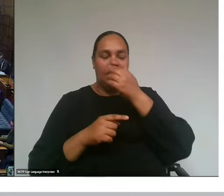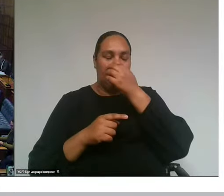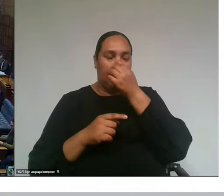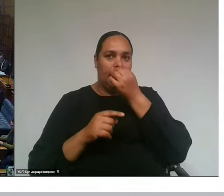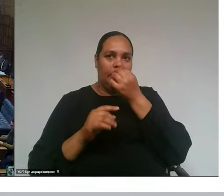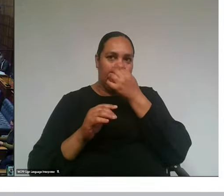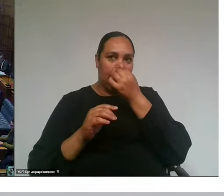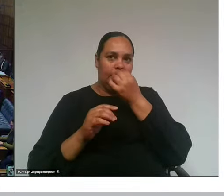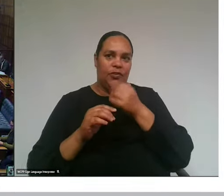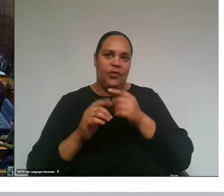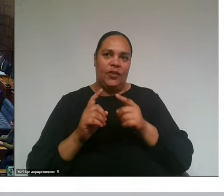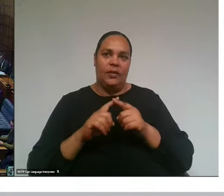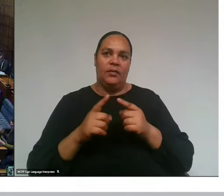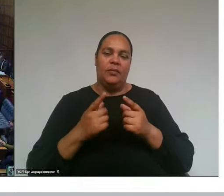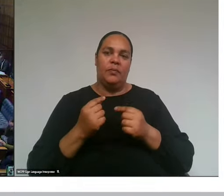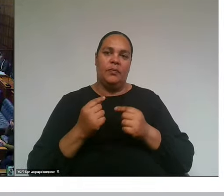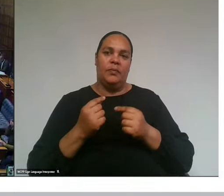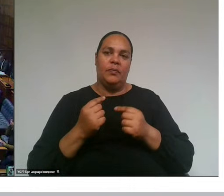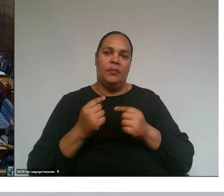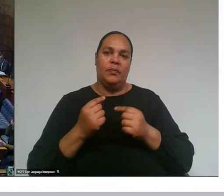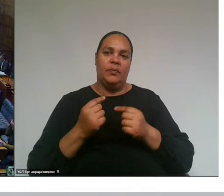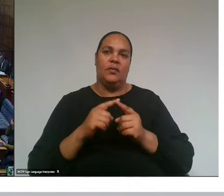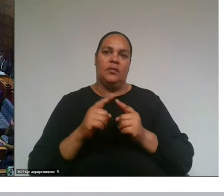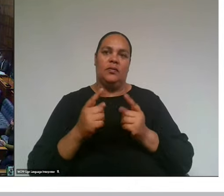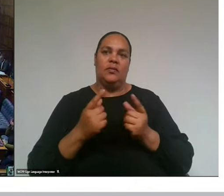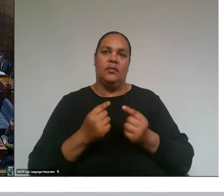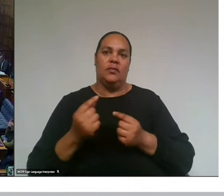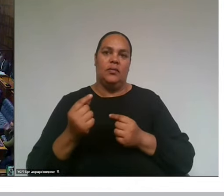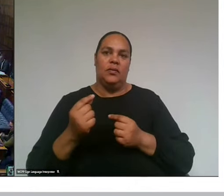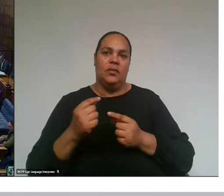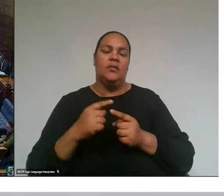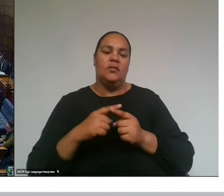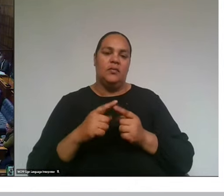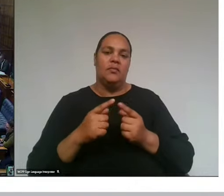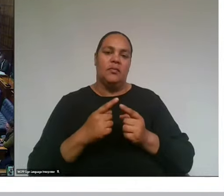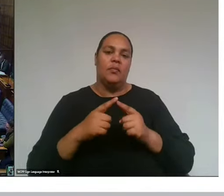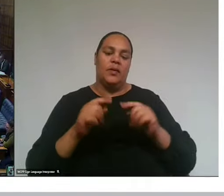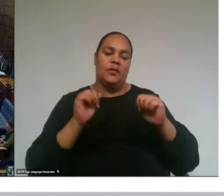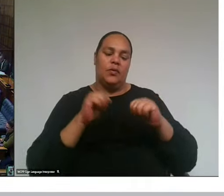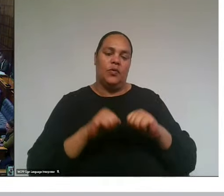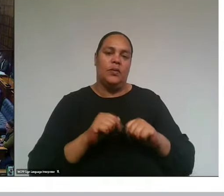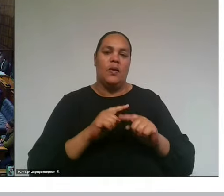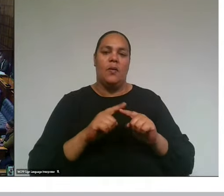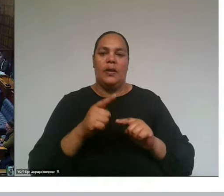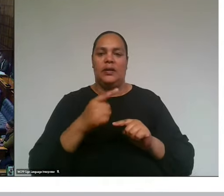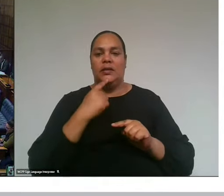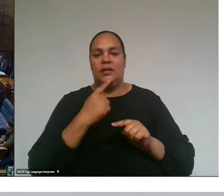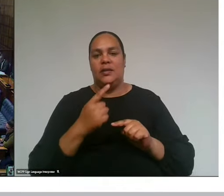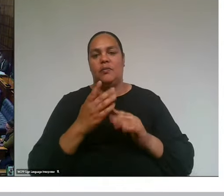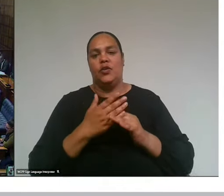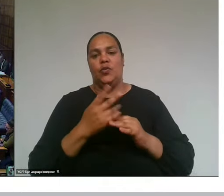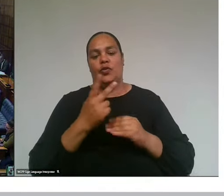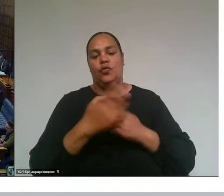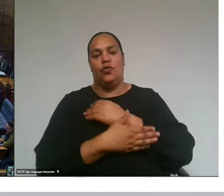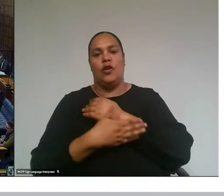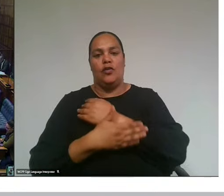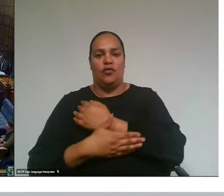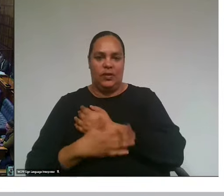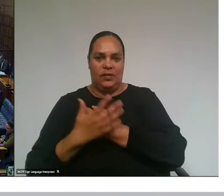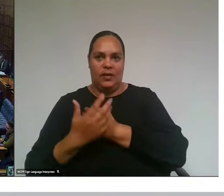that you've signed now in my mind the moment I think trade agreement I think it's an agreement between two